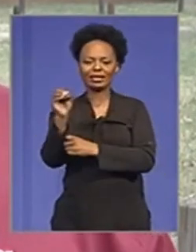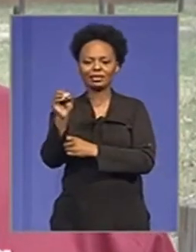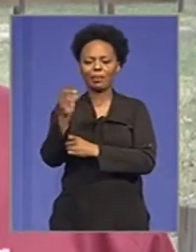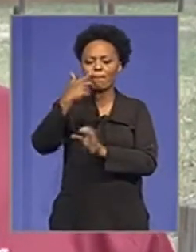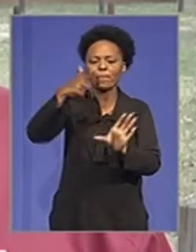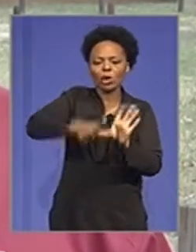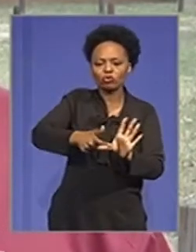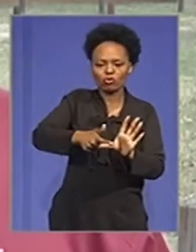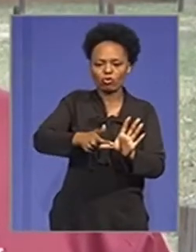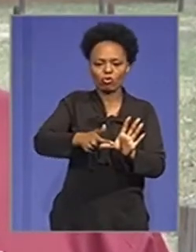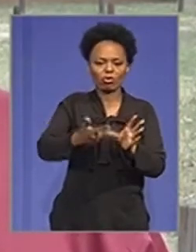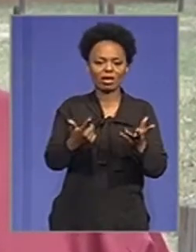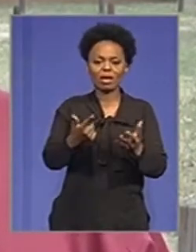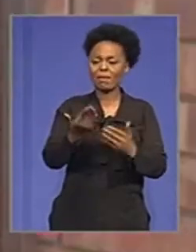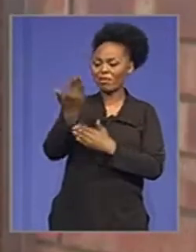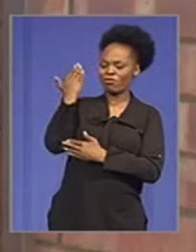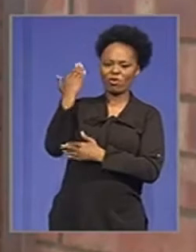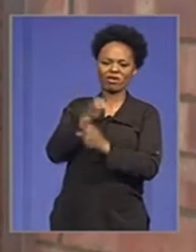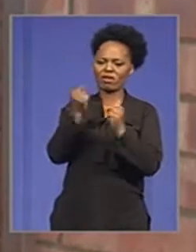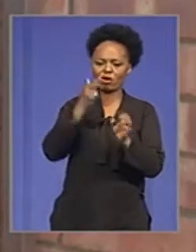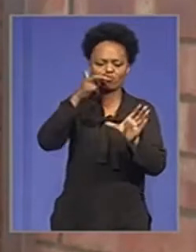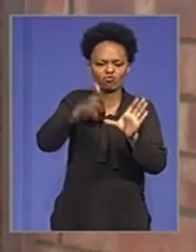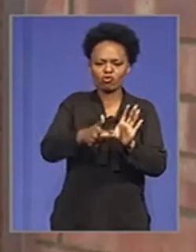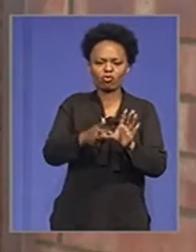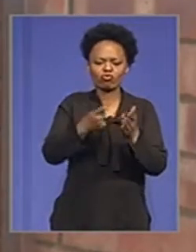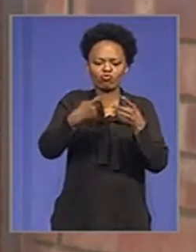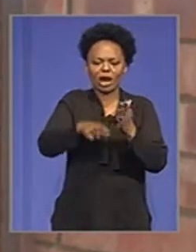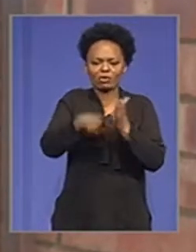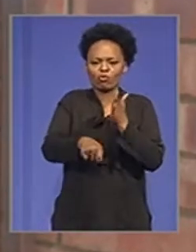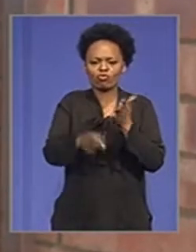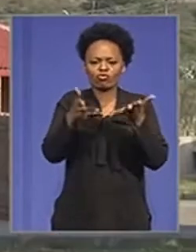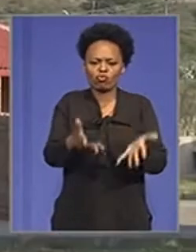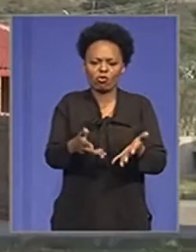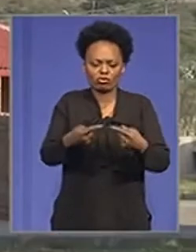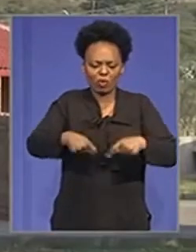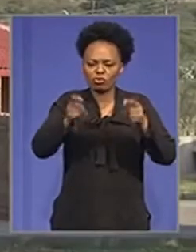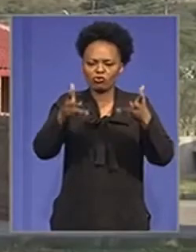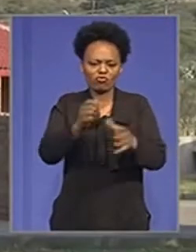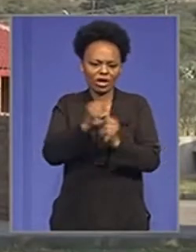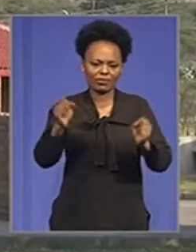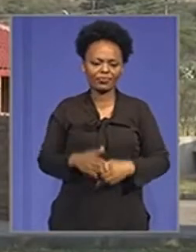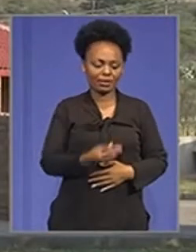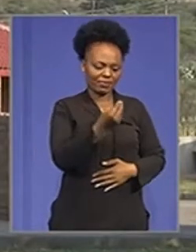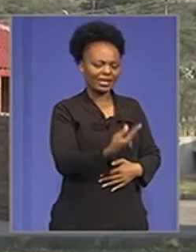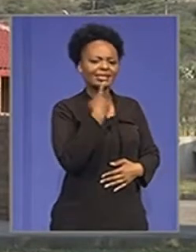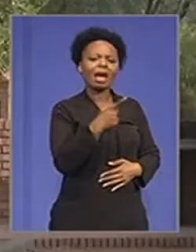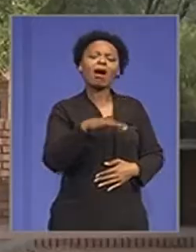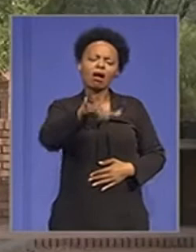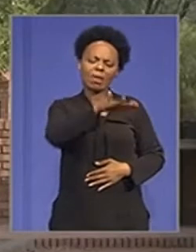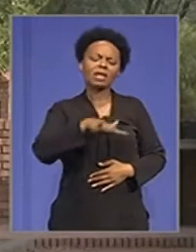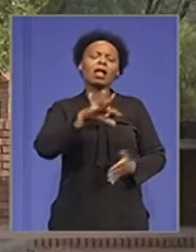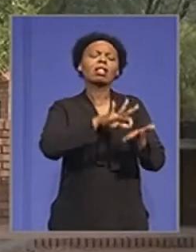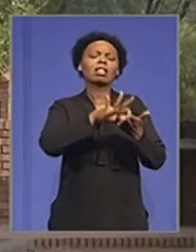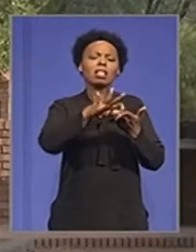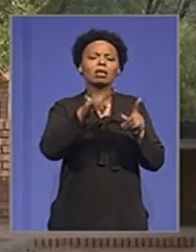fuel. I didn't spend that at my house. Mosimanyana yono wa dingwaga tse 10 a re le fa lefelo leno le